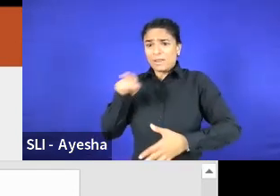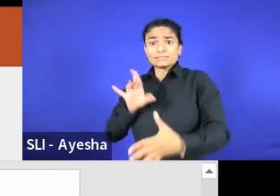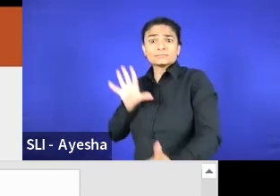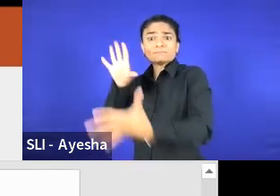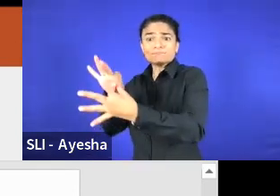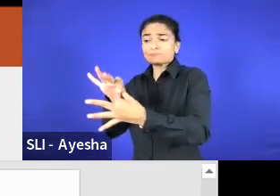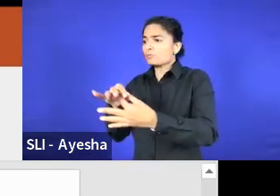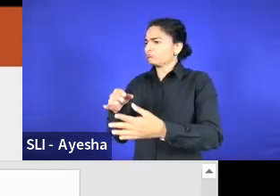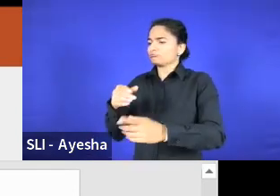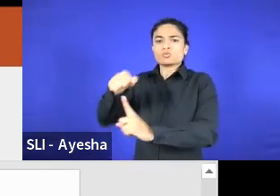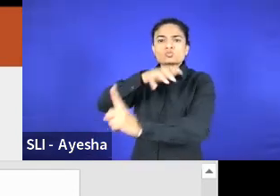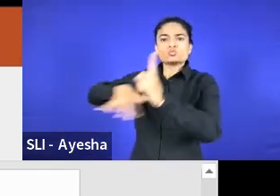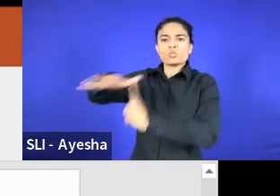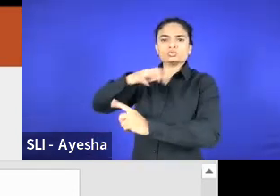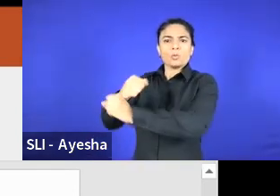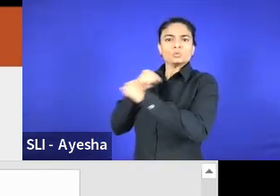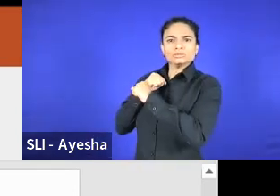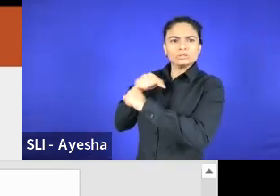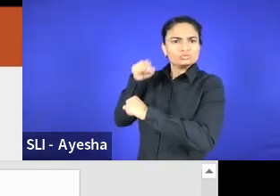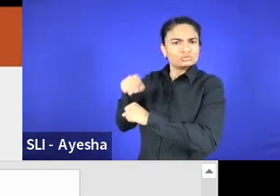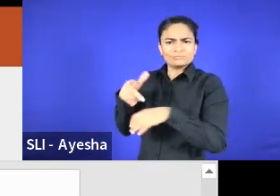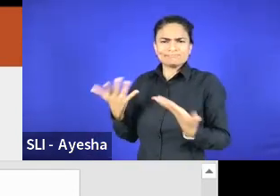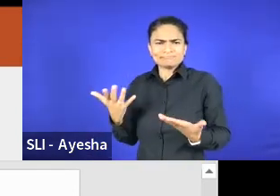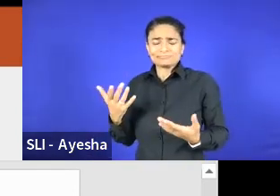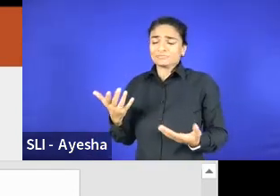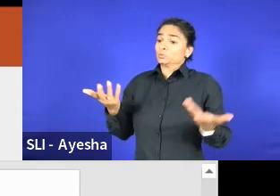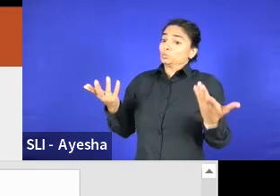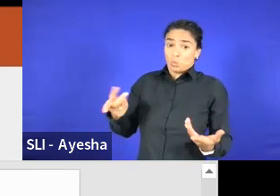of Rwanda committed to